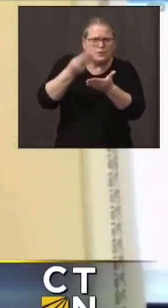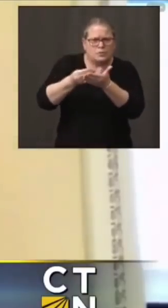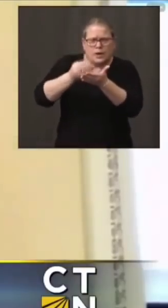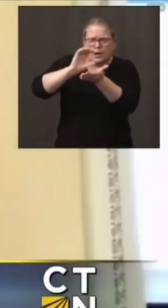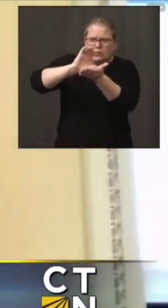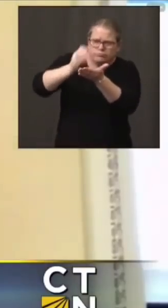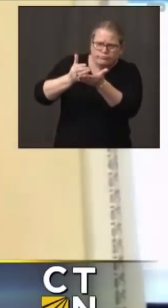are going